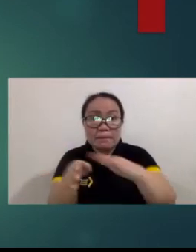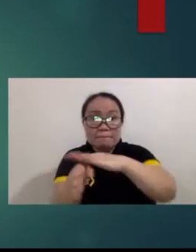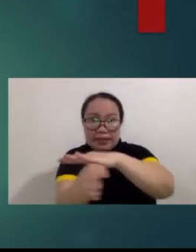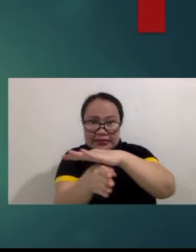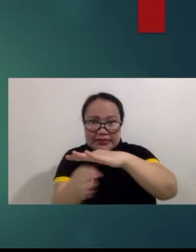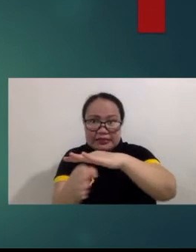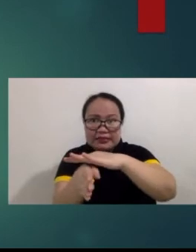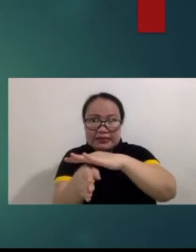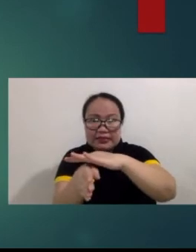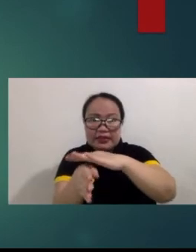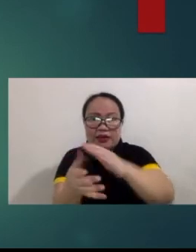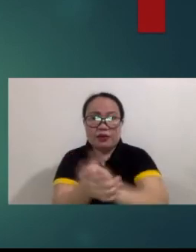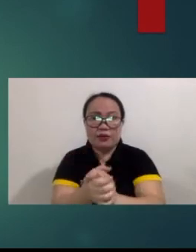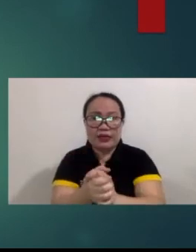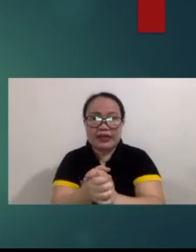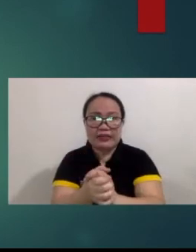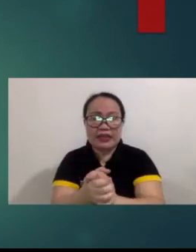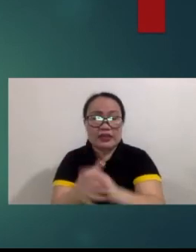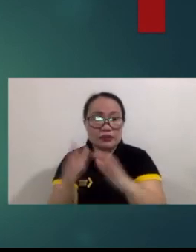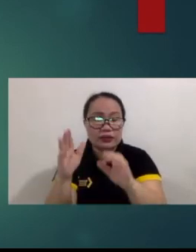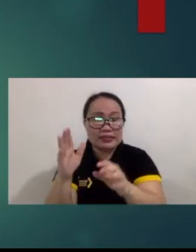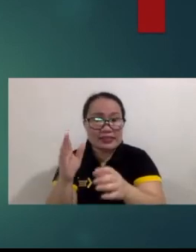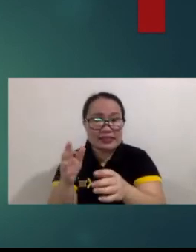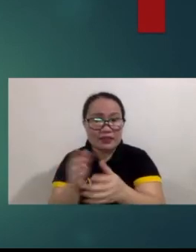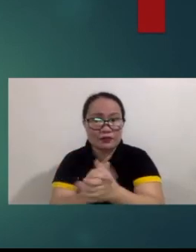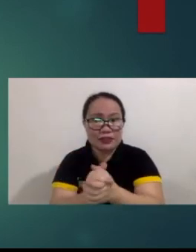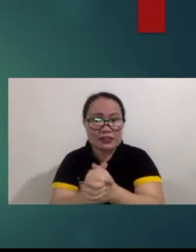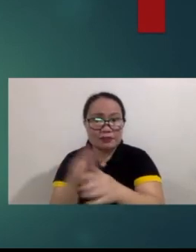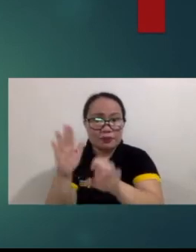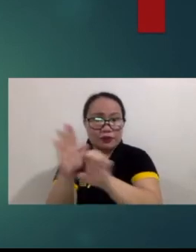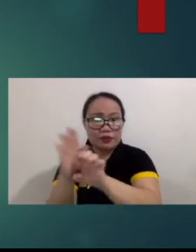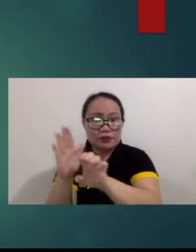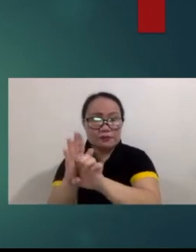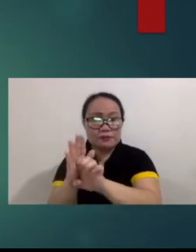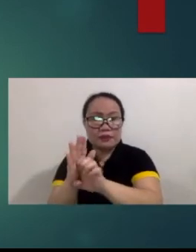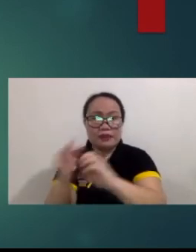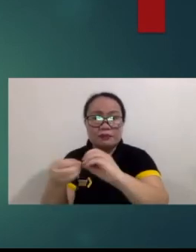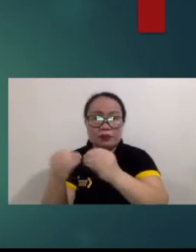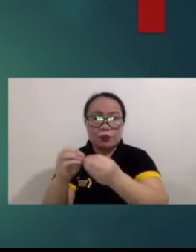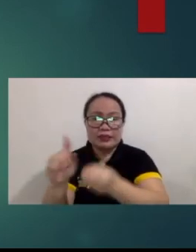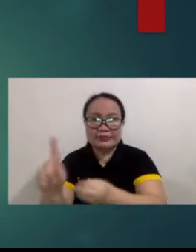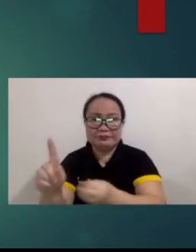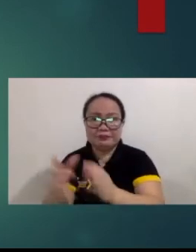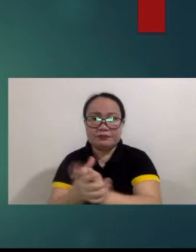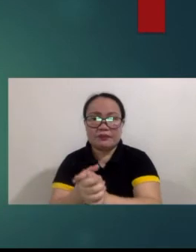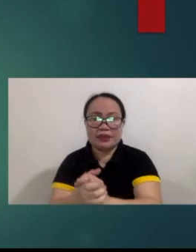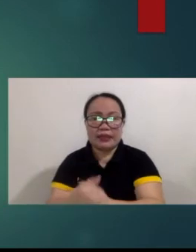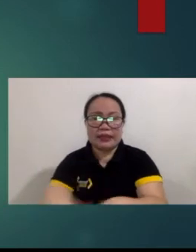same bases. Okay, so let's take for example number 1.